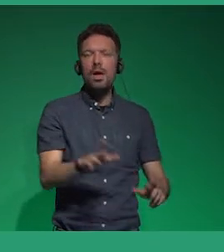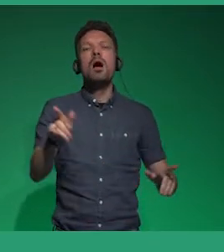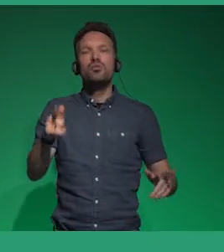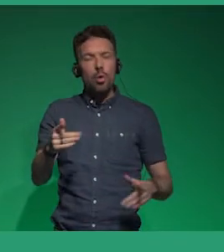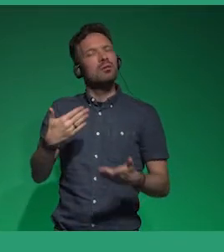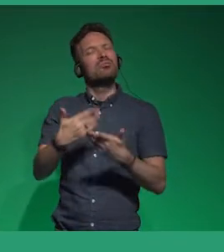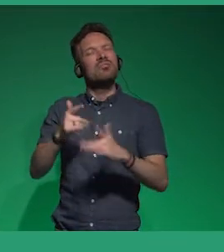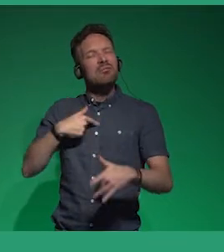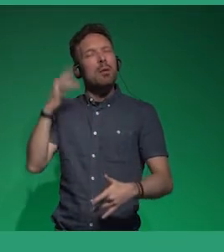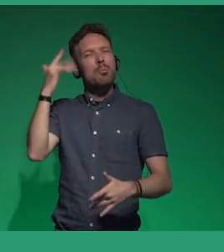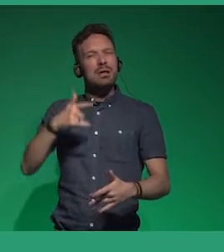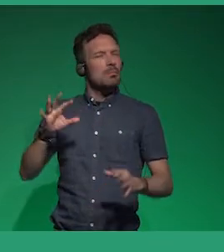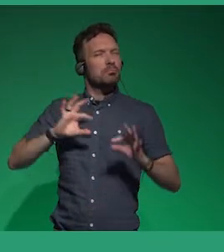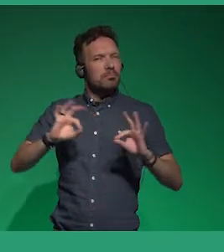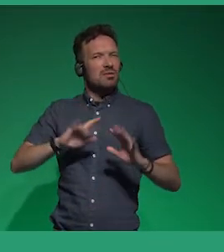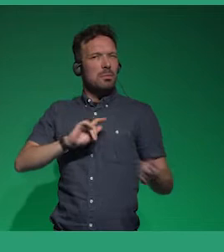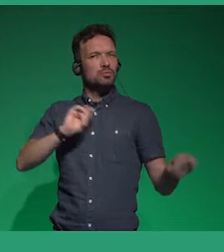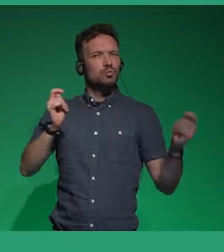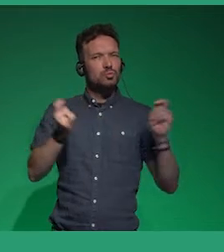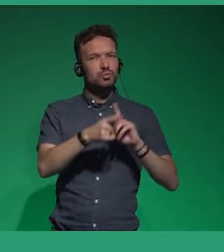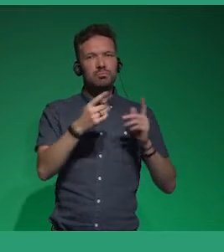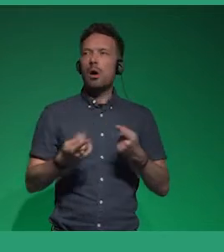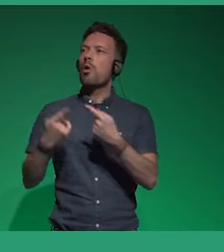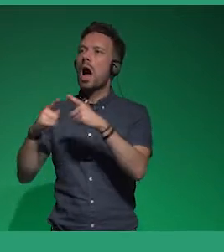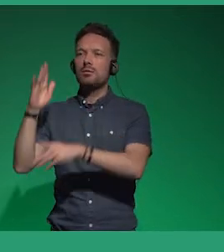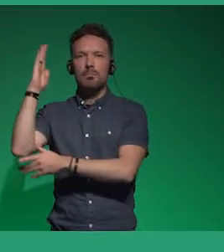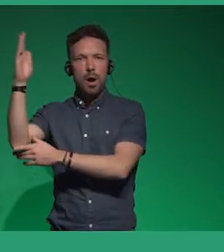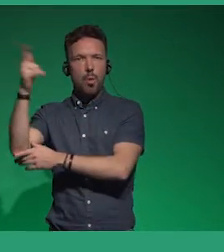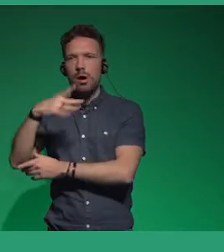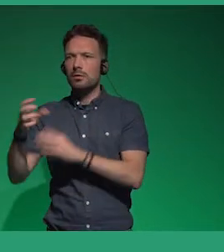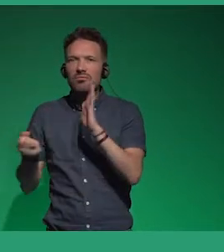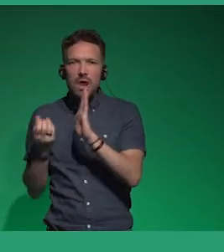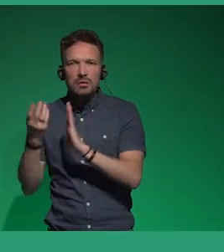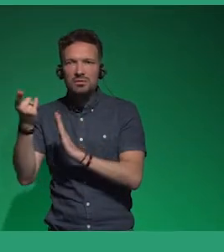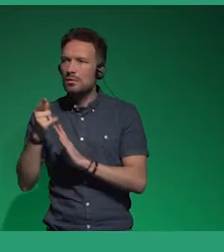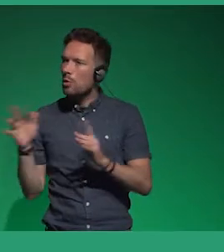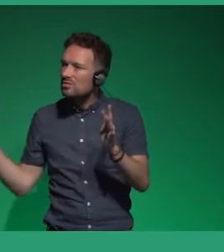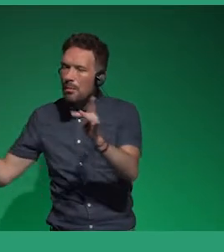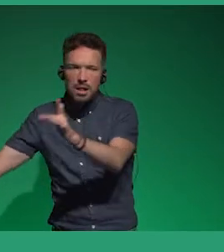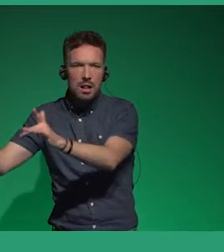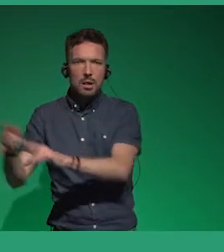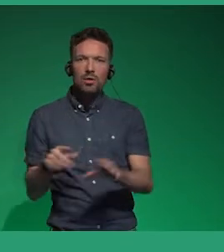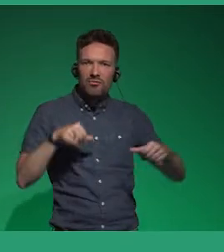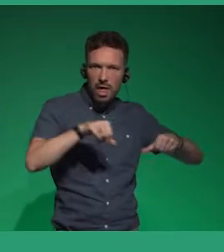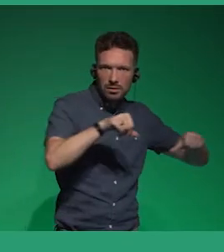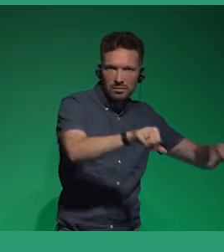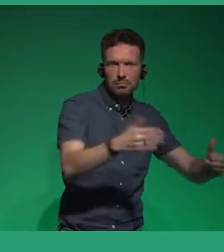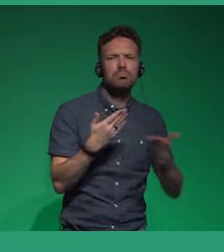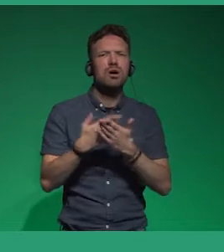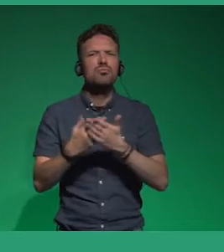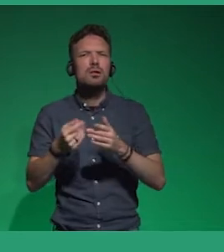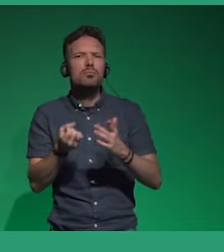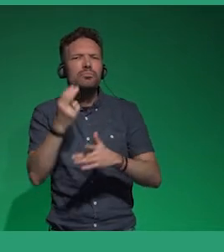people. We planted valuable timber species such as meranti, fruit trees, and